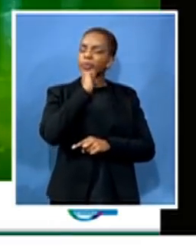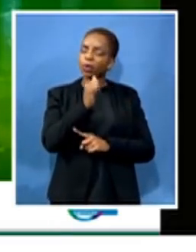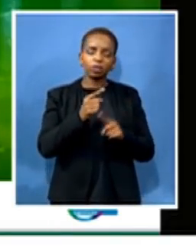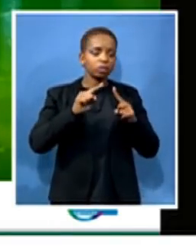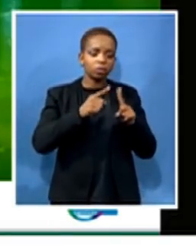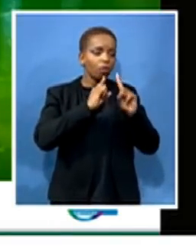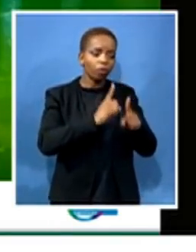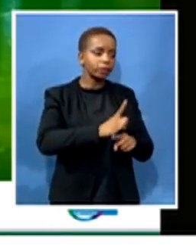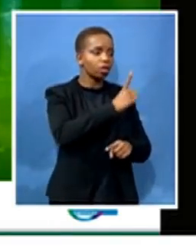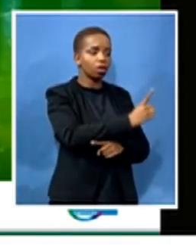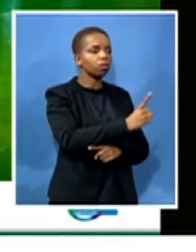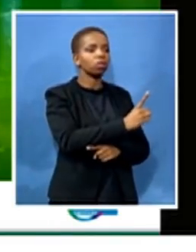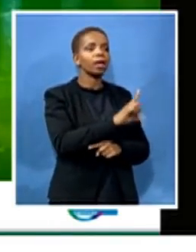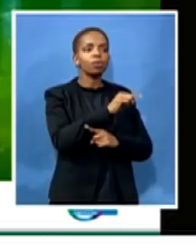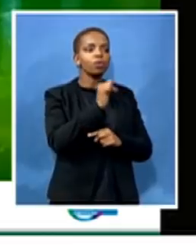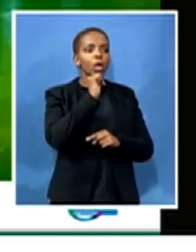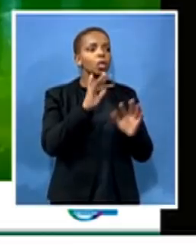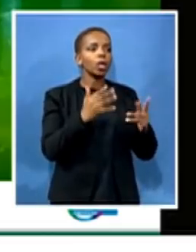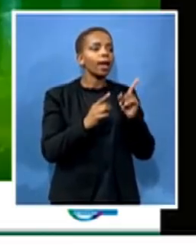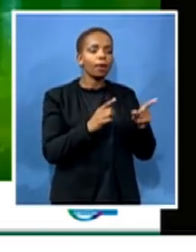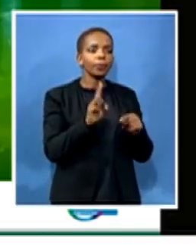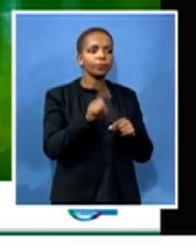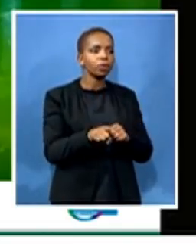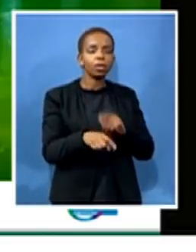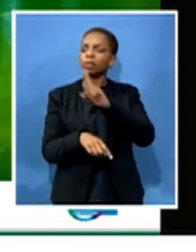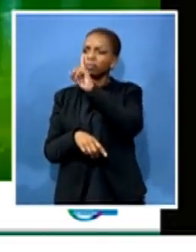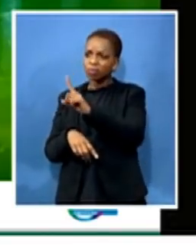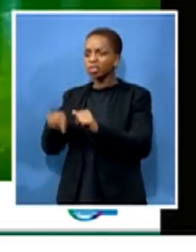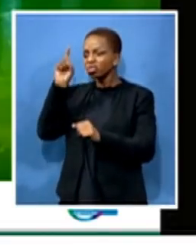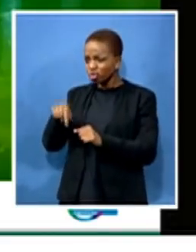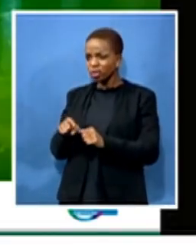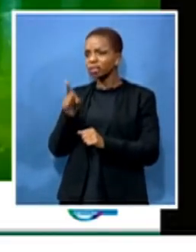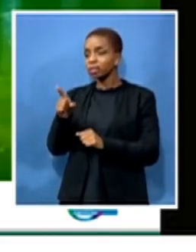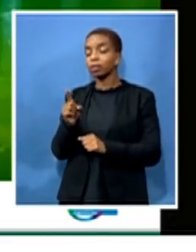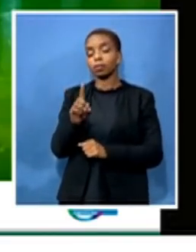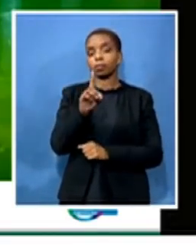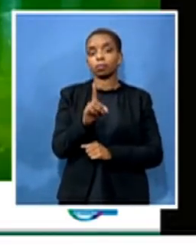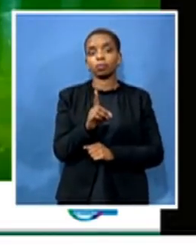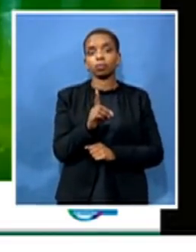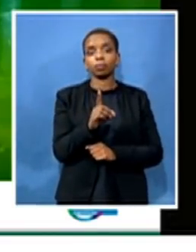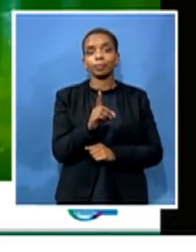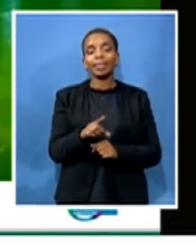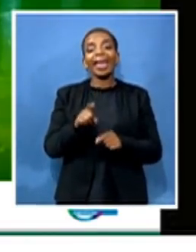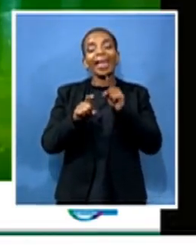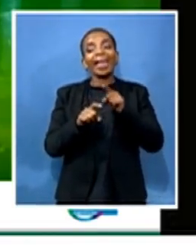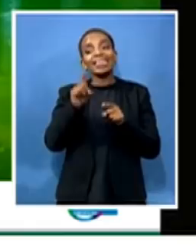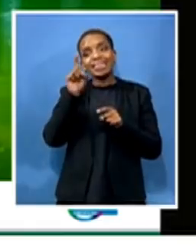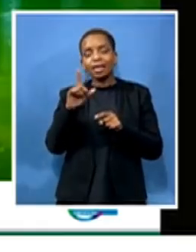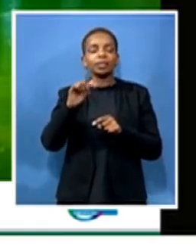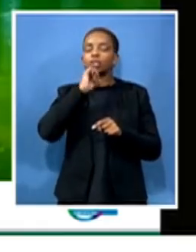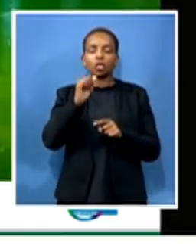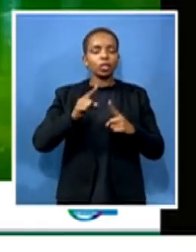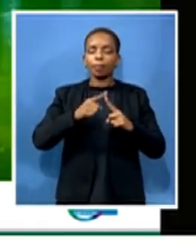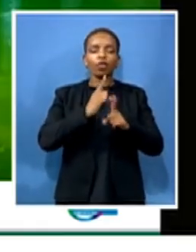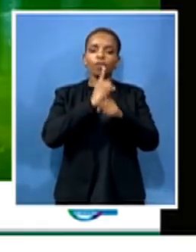to be a Minister, she should resign. That cannot be sustained. That is not even a point of order. Honorable Mikalakis, I've